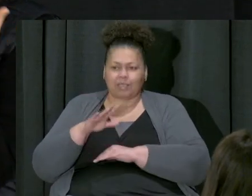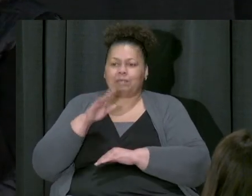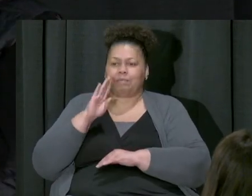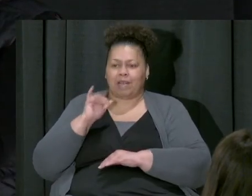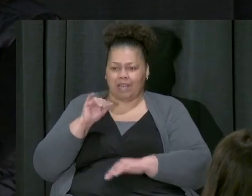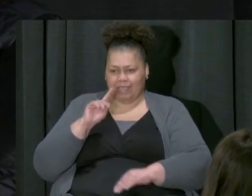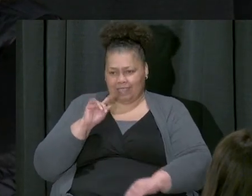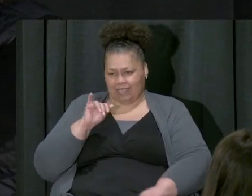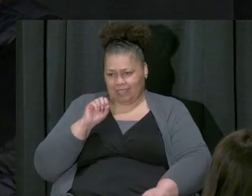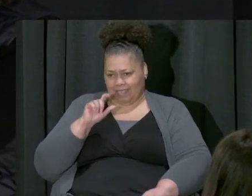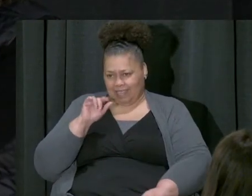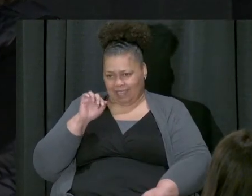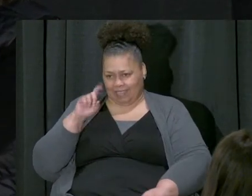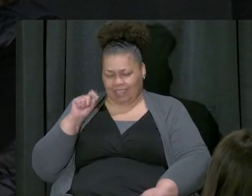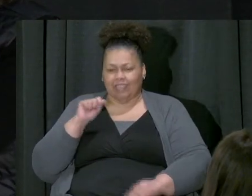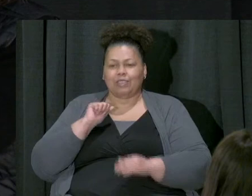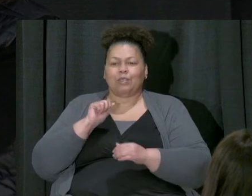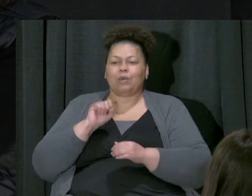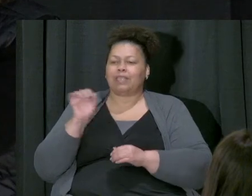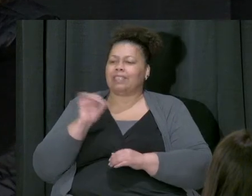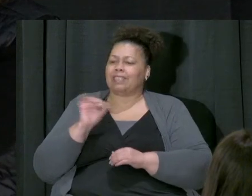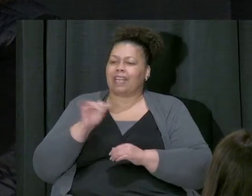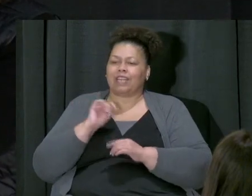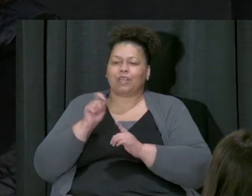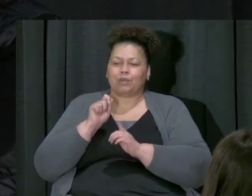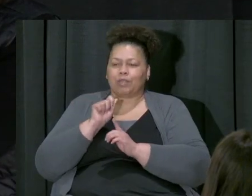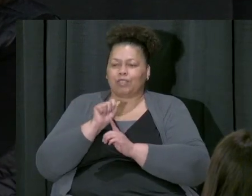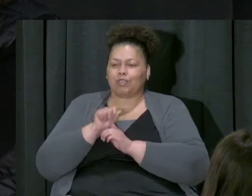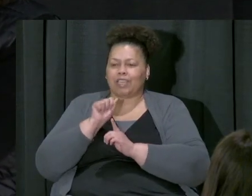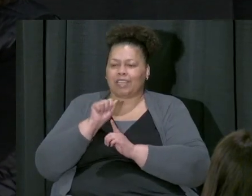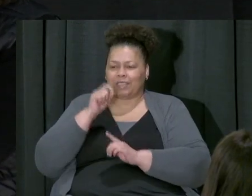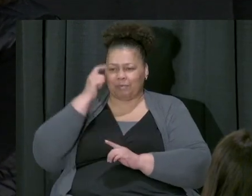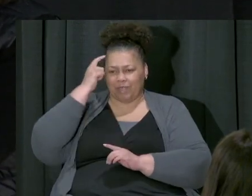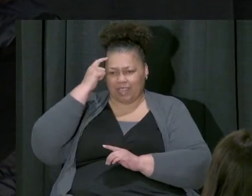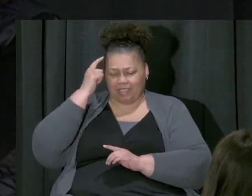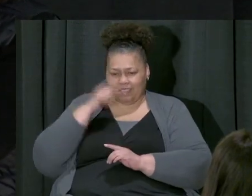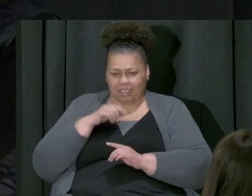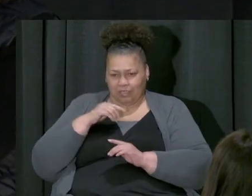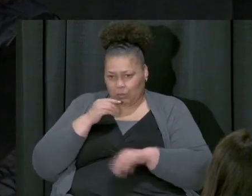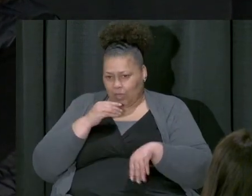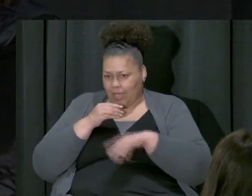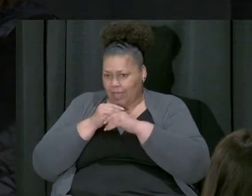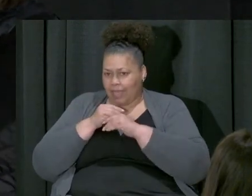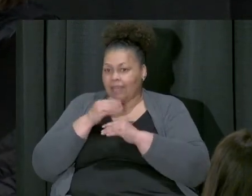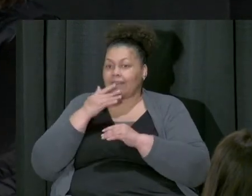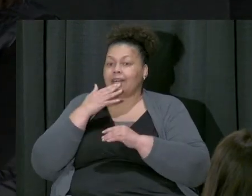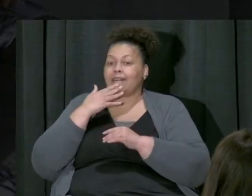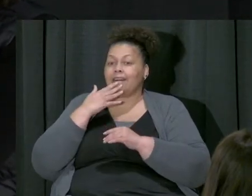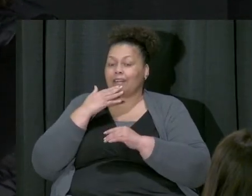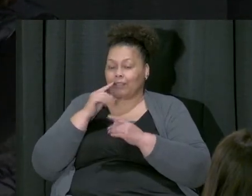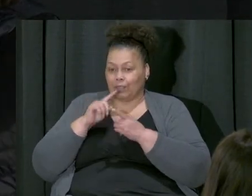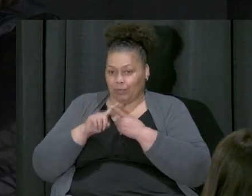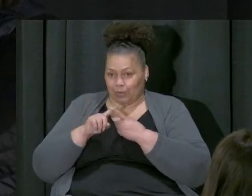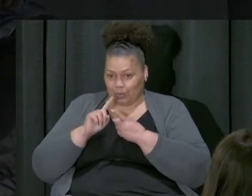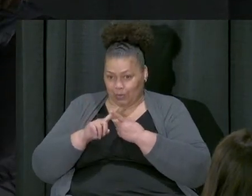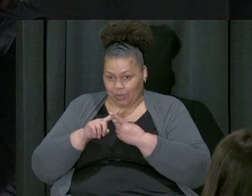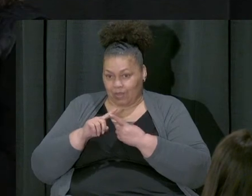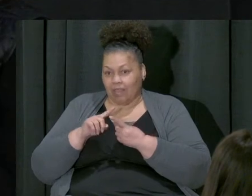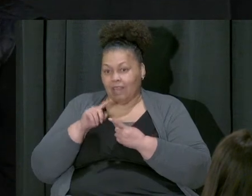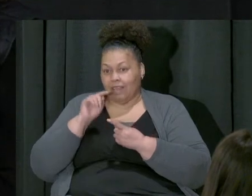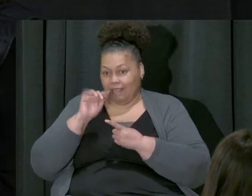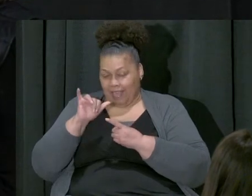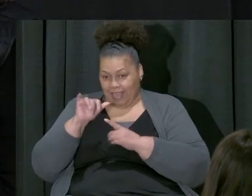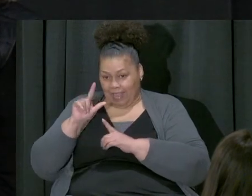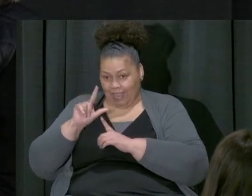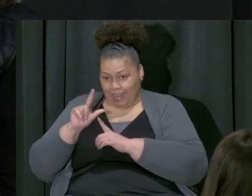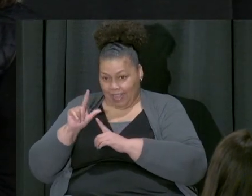here. Adding a little color to a letter, it's going to help recognize which letter it is